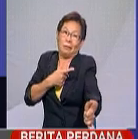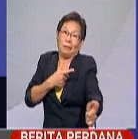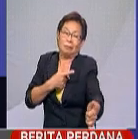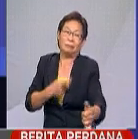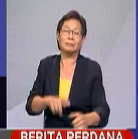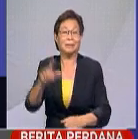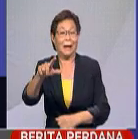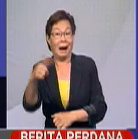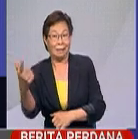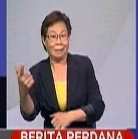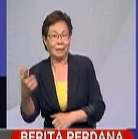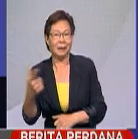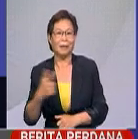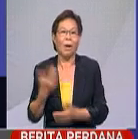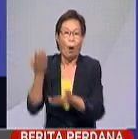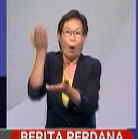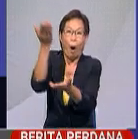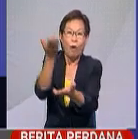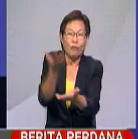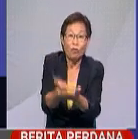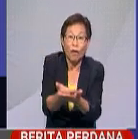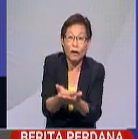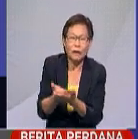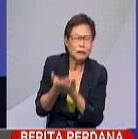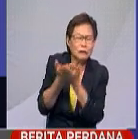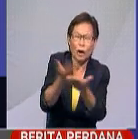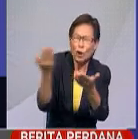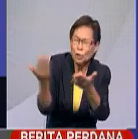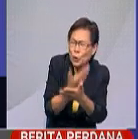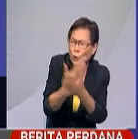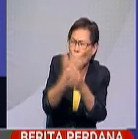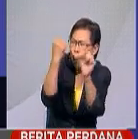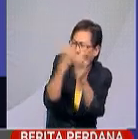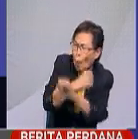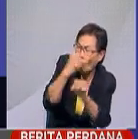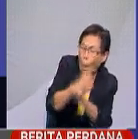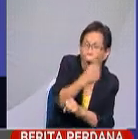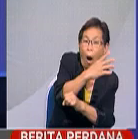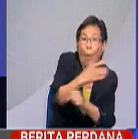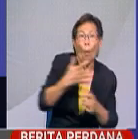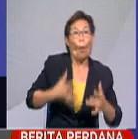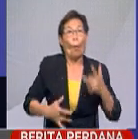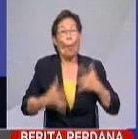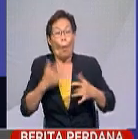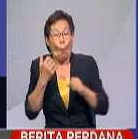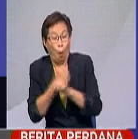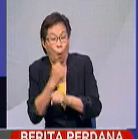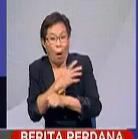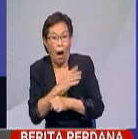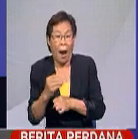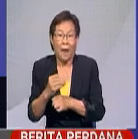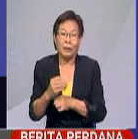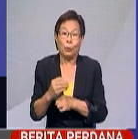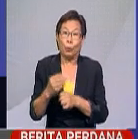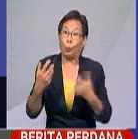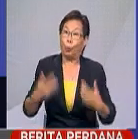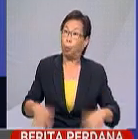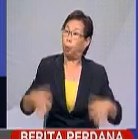hand, they offer new exciting challenges as well as